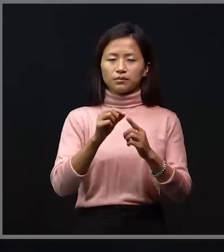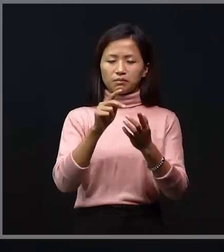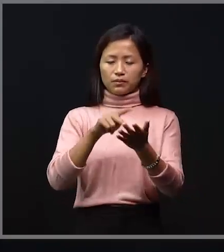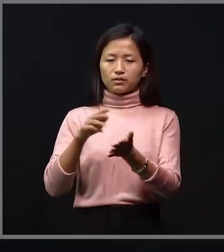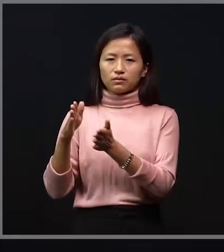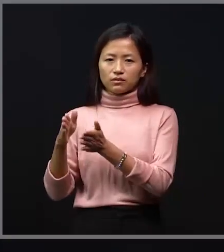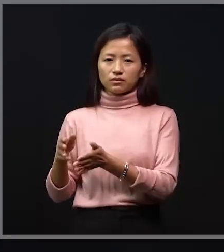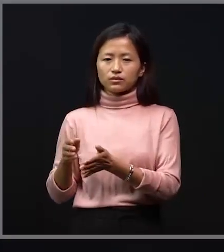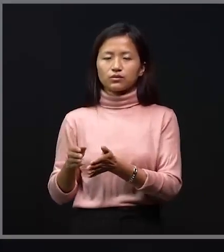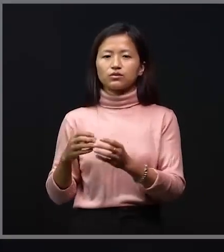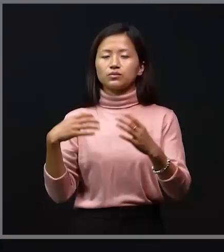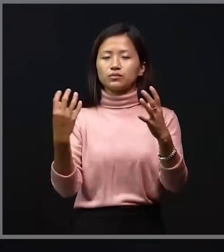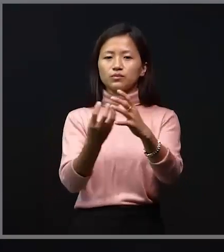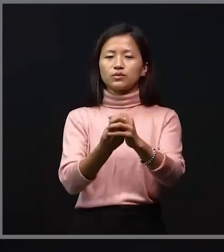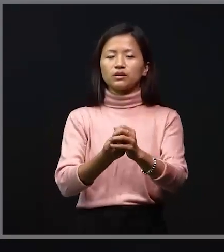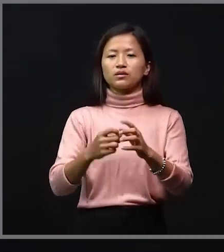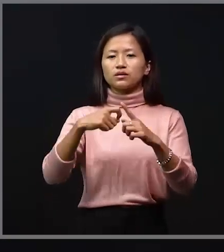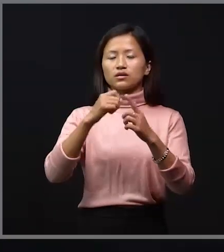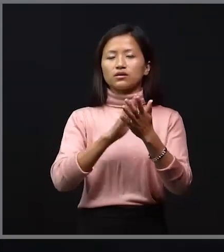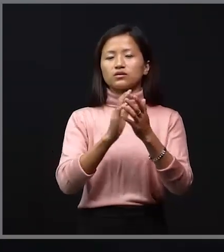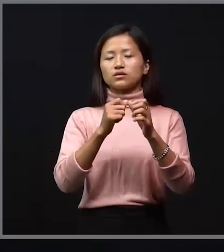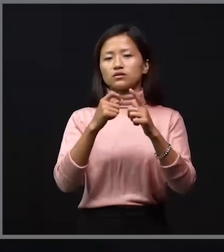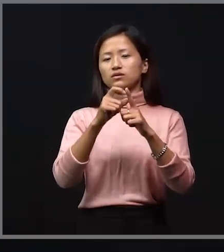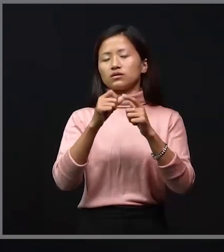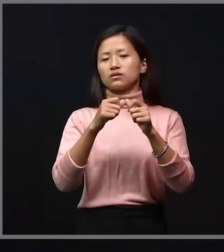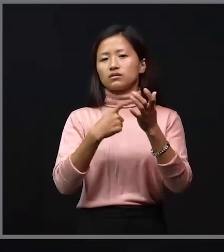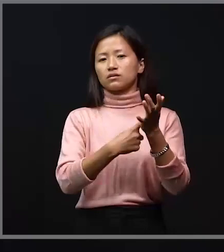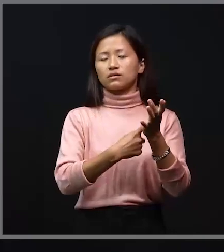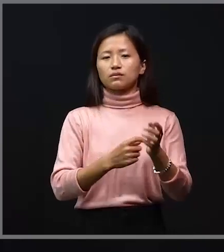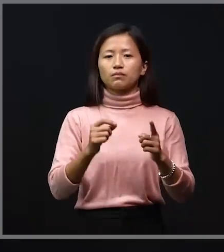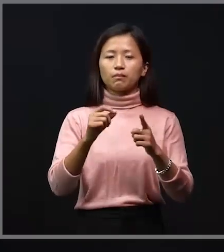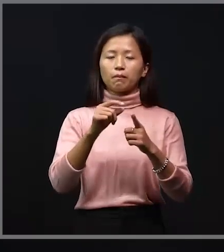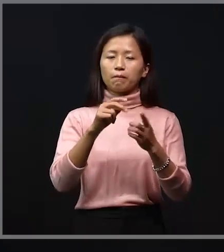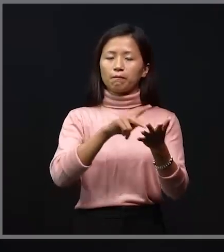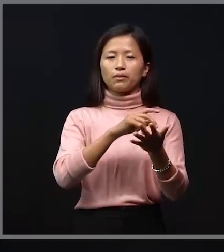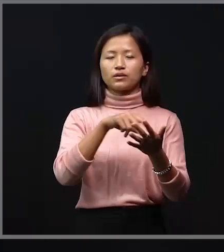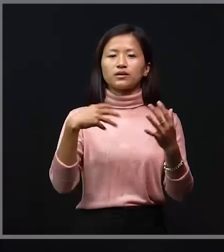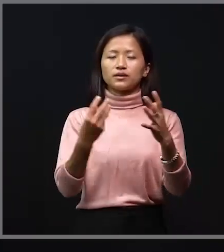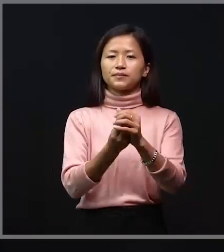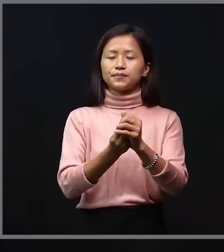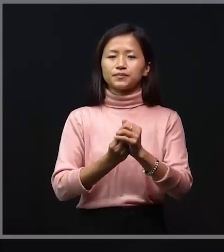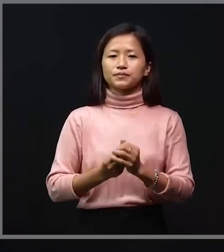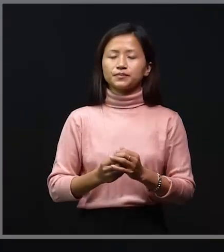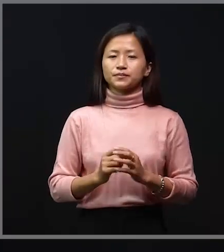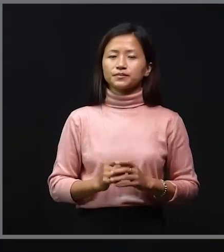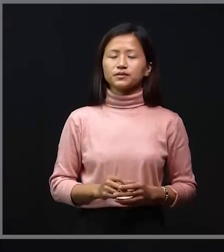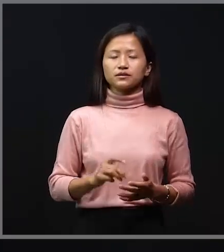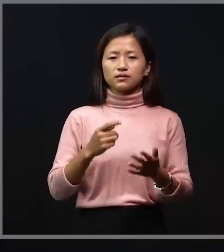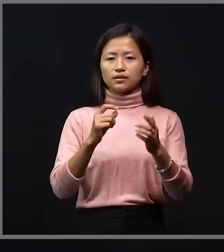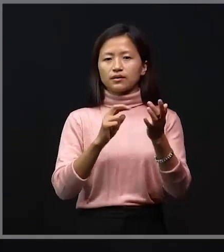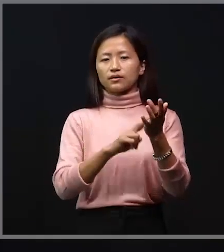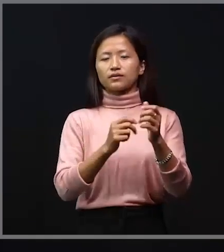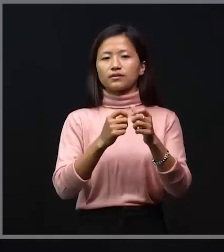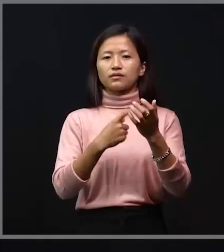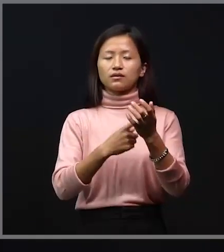group which is called as the Khadar Party. This Khadar Party, this was formed by the NRI. Okay, NRI